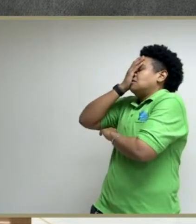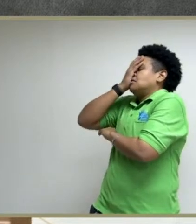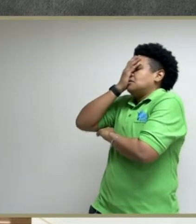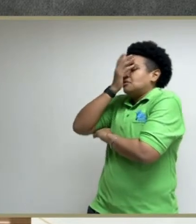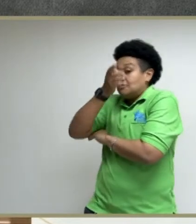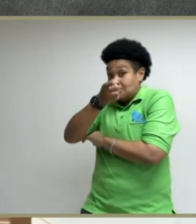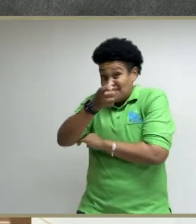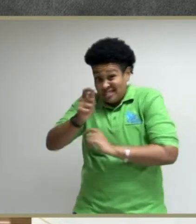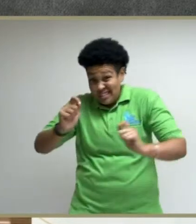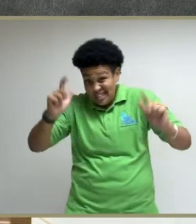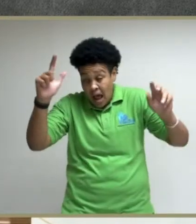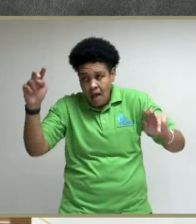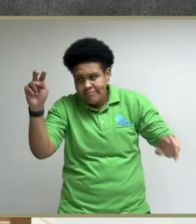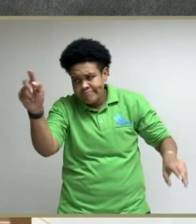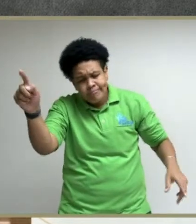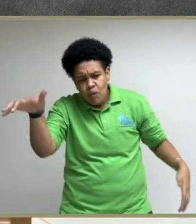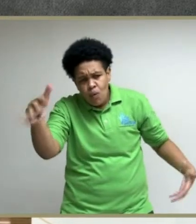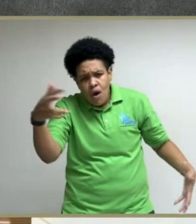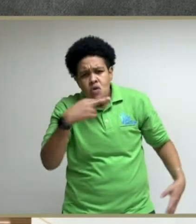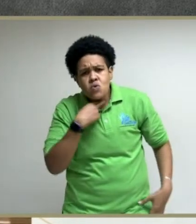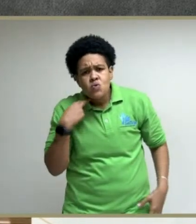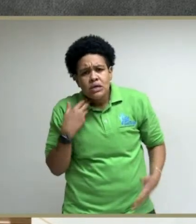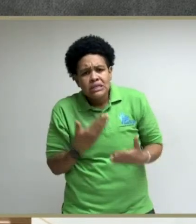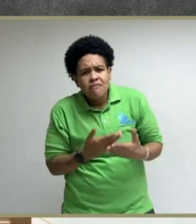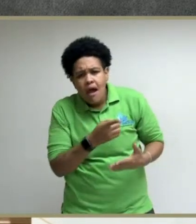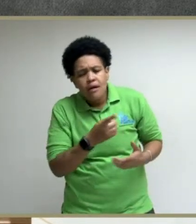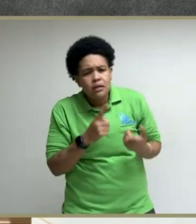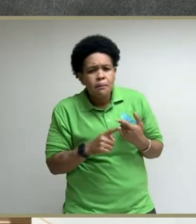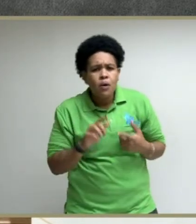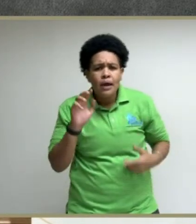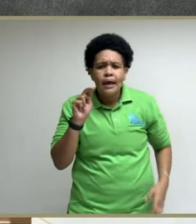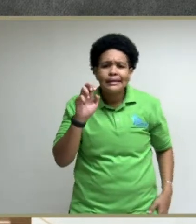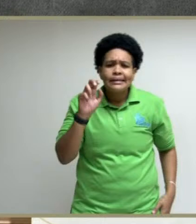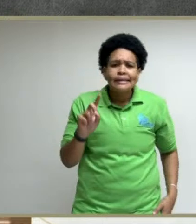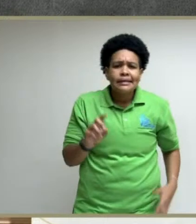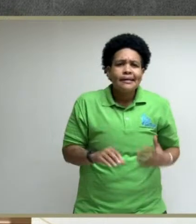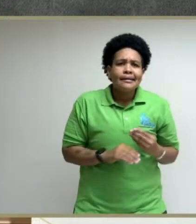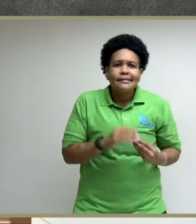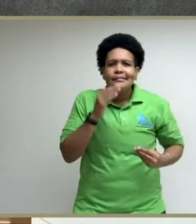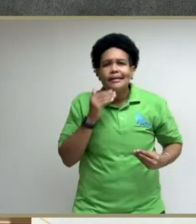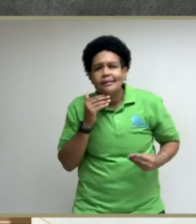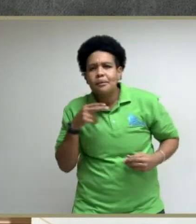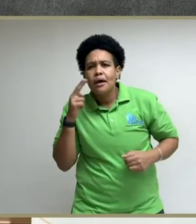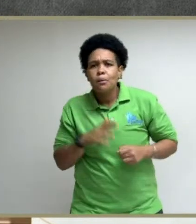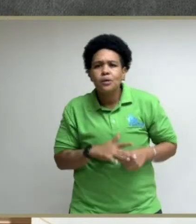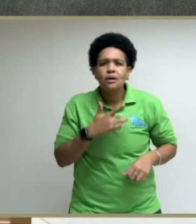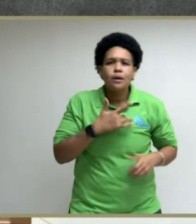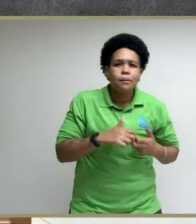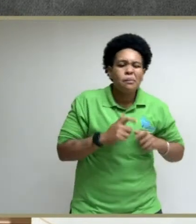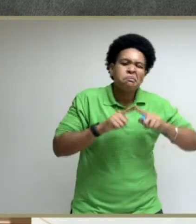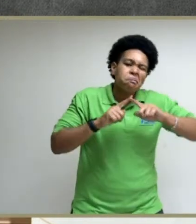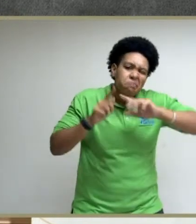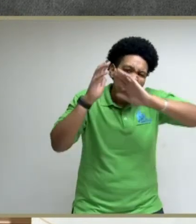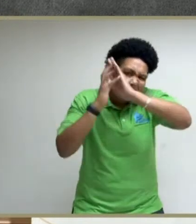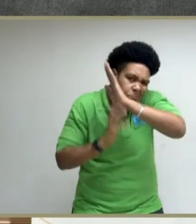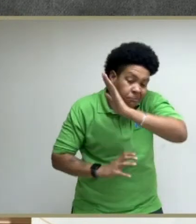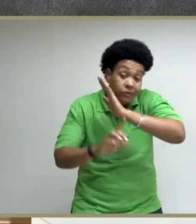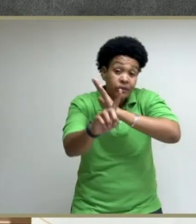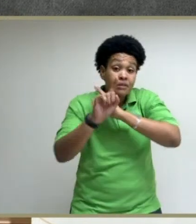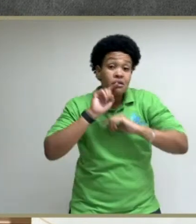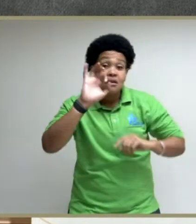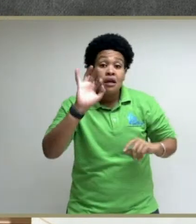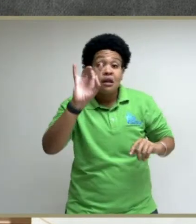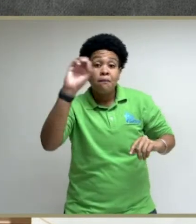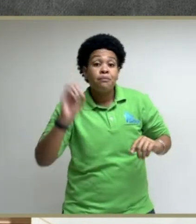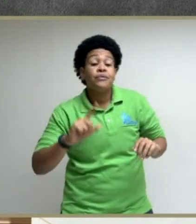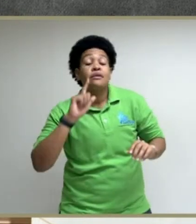This slide looks at the risk factors and the comorbidities, and we still see that 98% of the